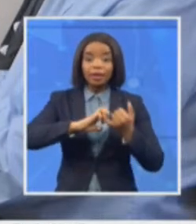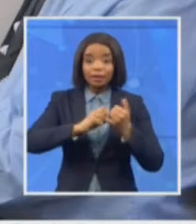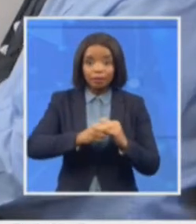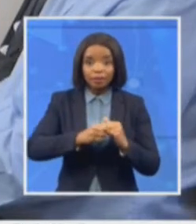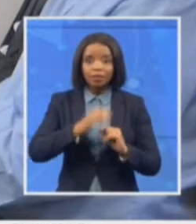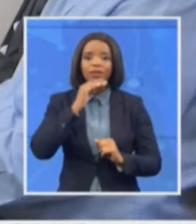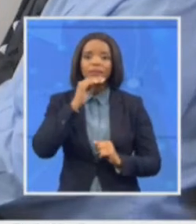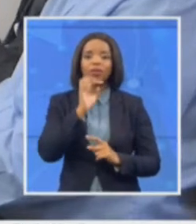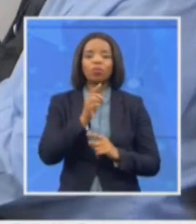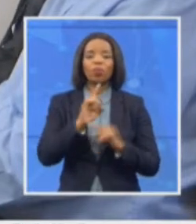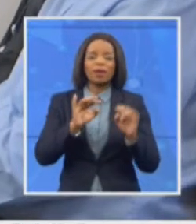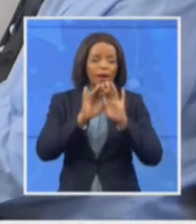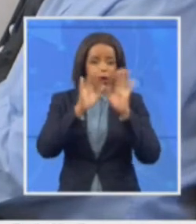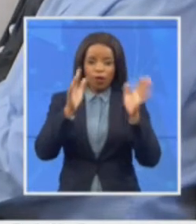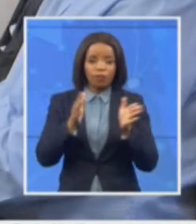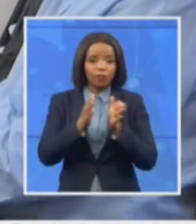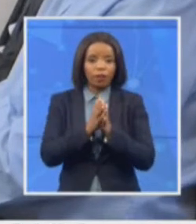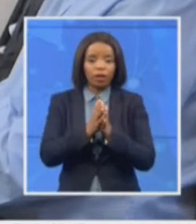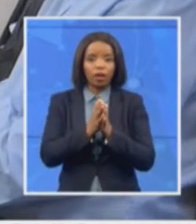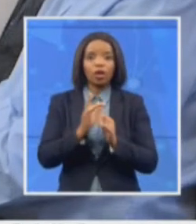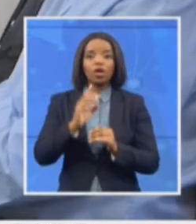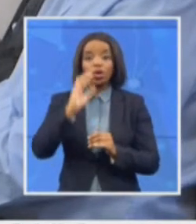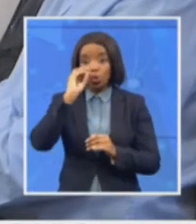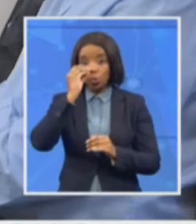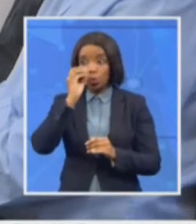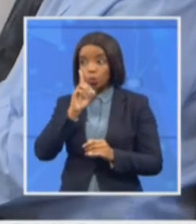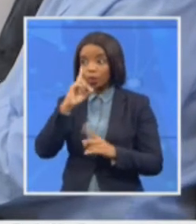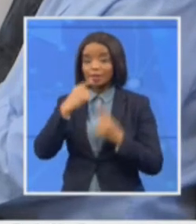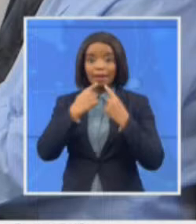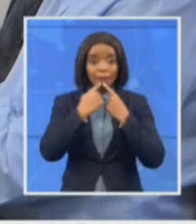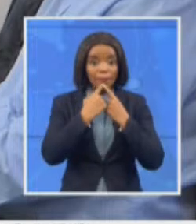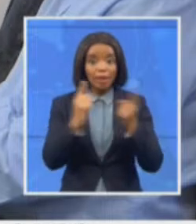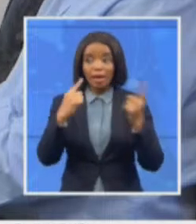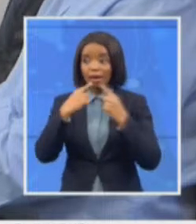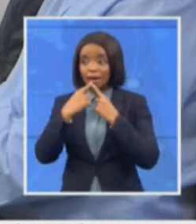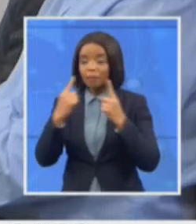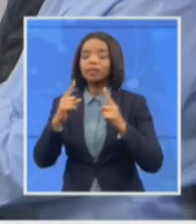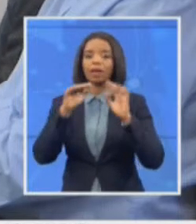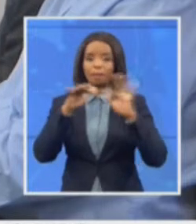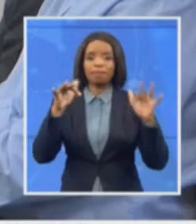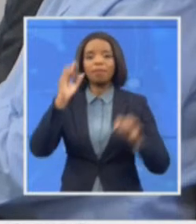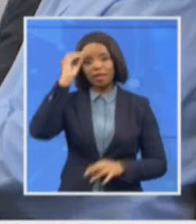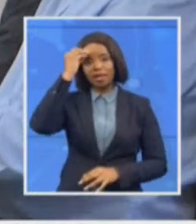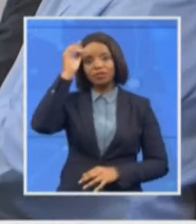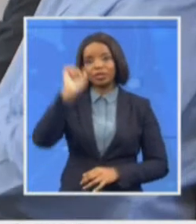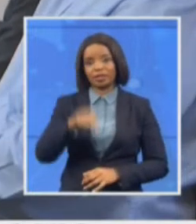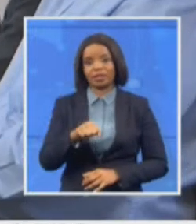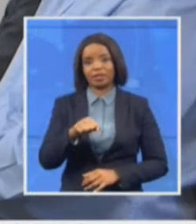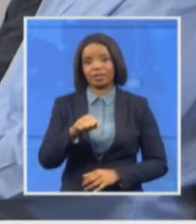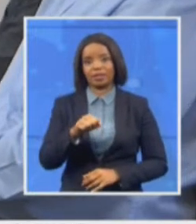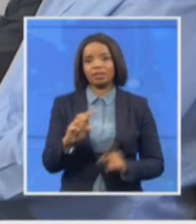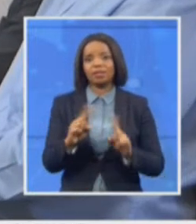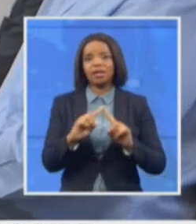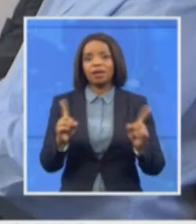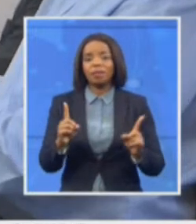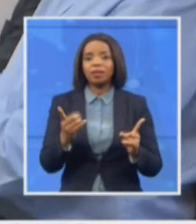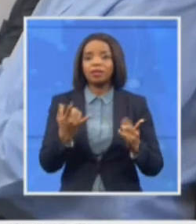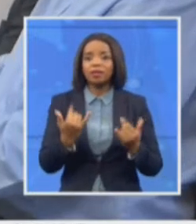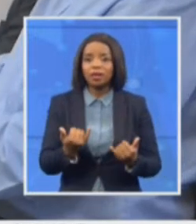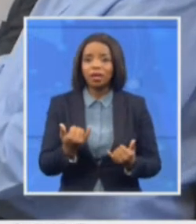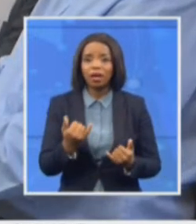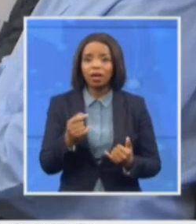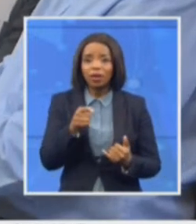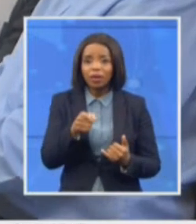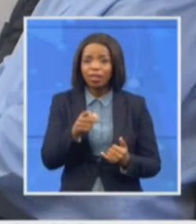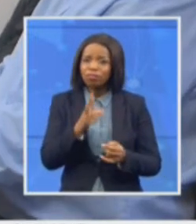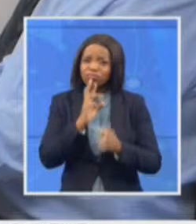be a public interest, because essentially what they are doing is giving us news that they believe are important. And that's not the test in this case.